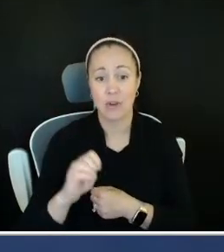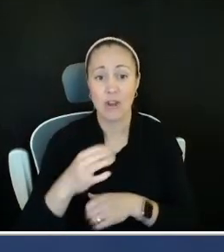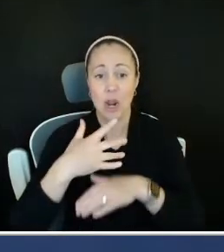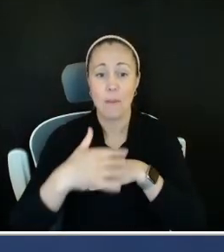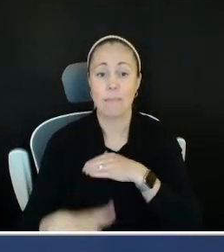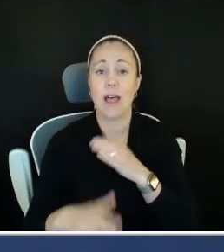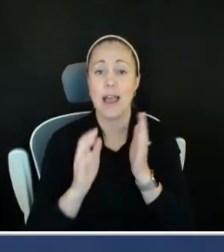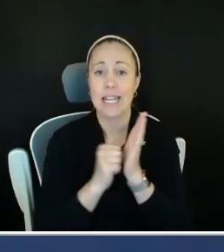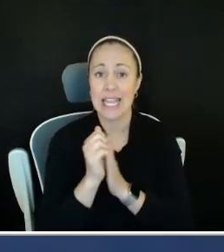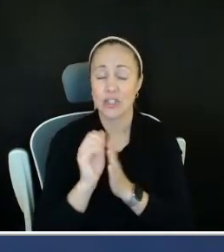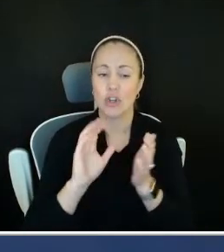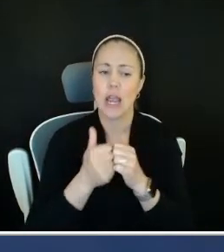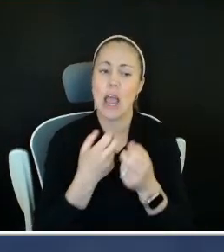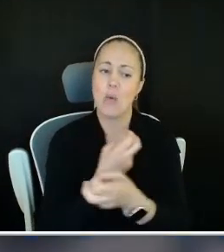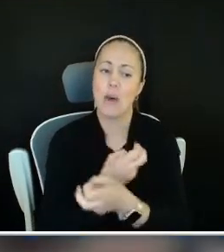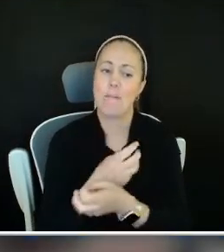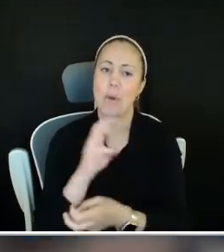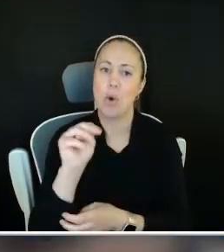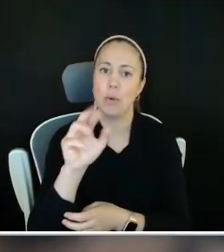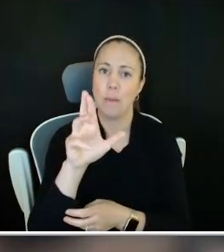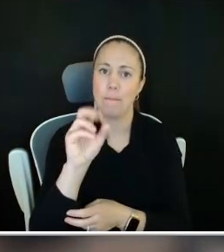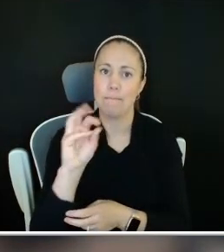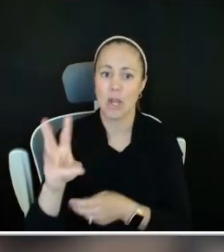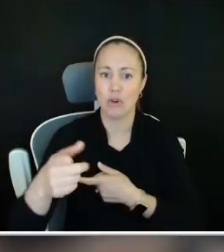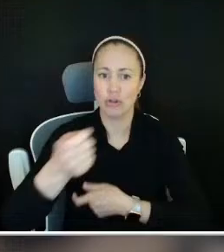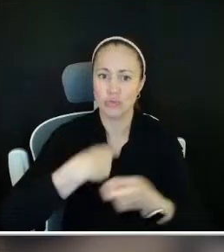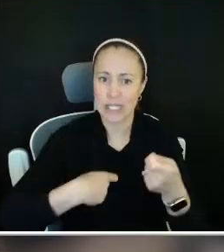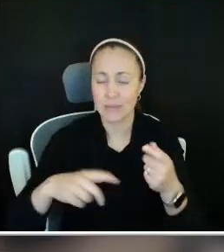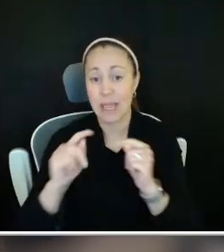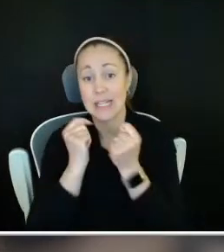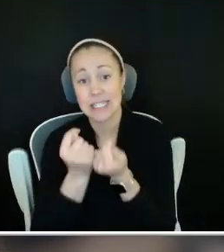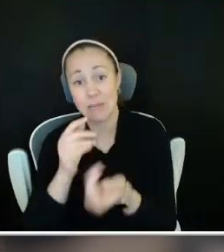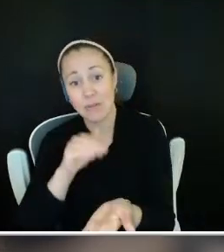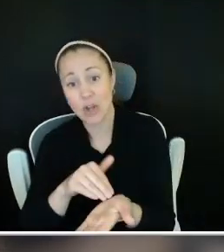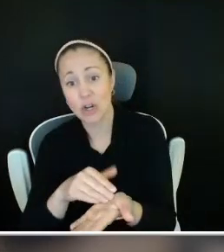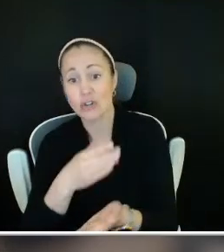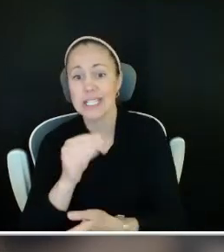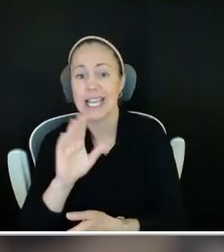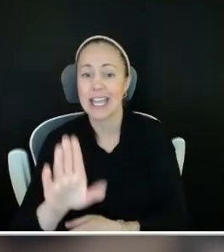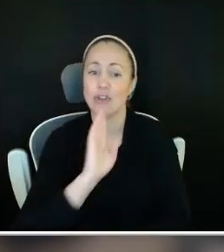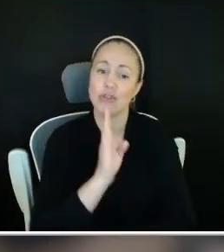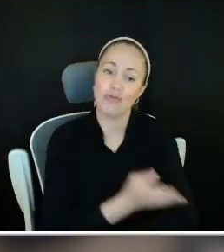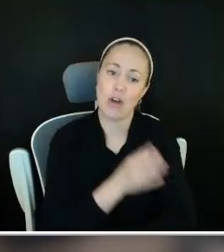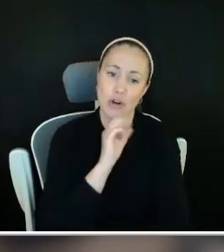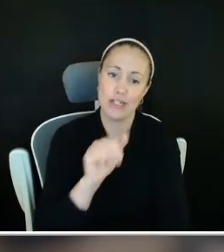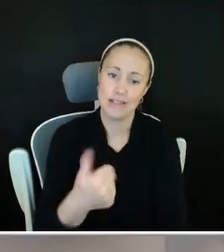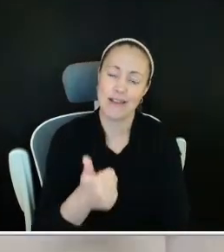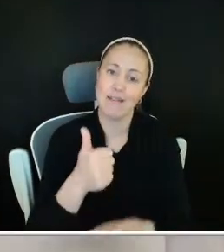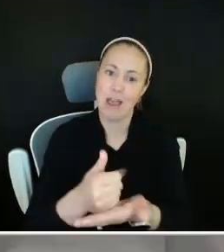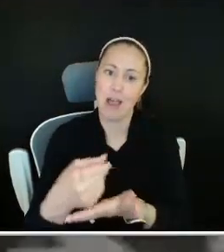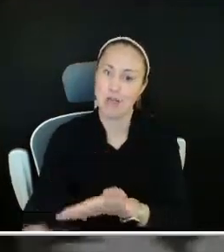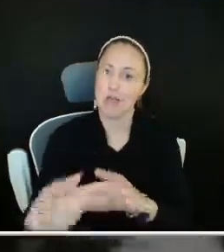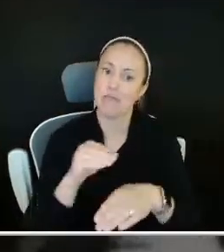bone marrow transplant, a team of specialists, and her 10-year-old daughter gave Emily the strength to keep fighting.